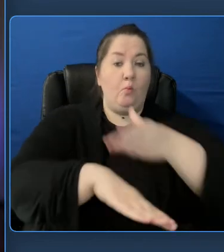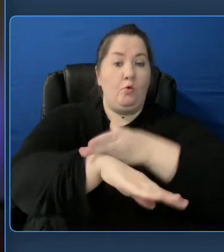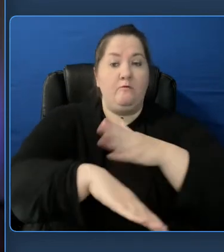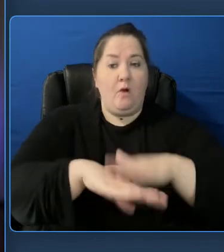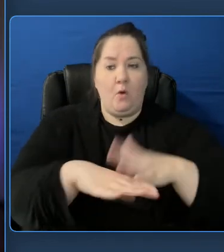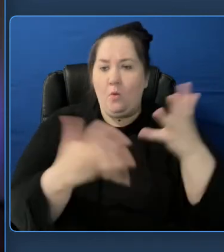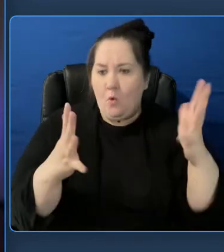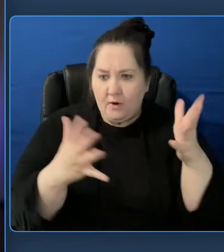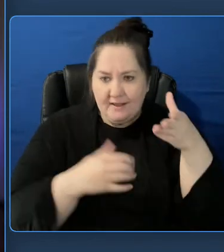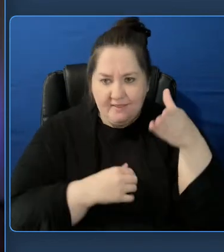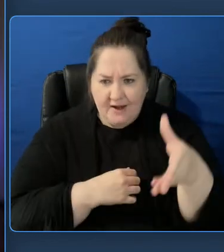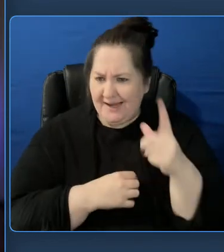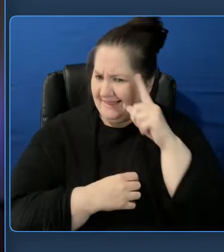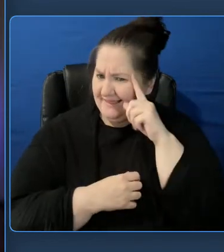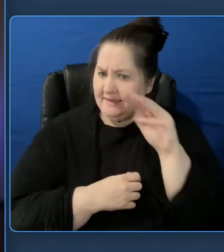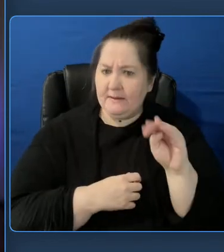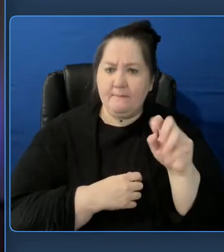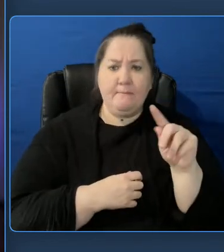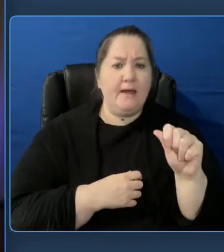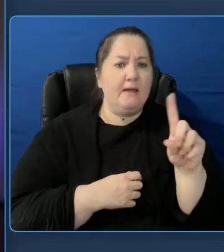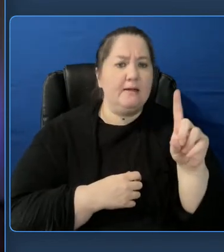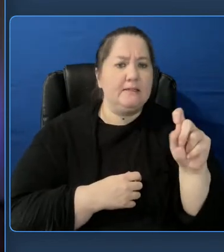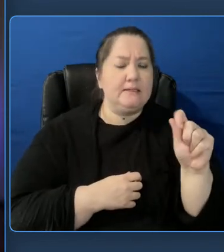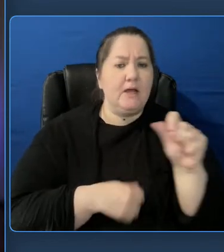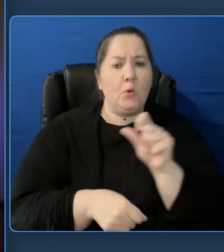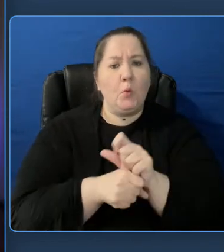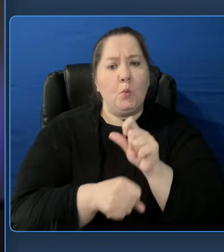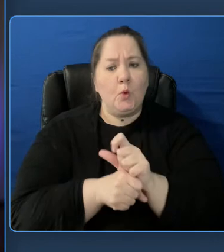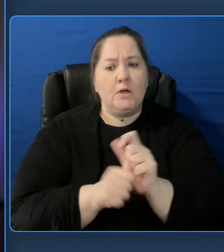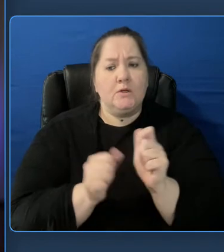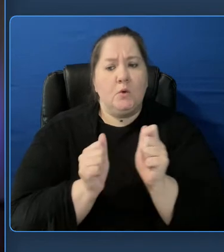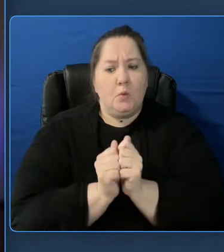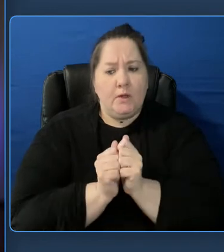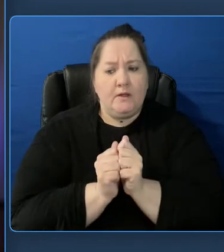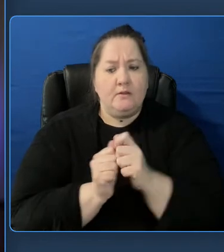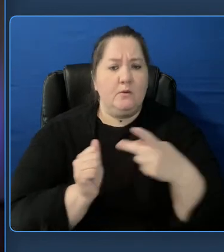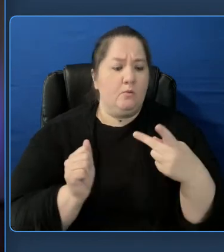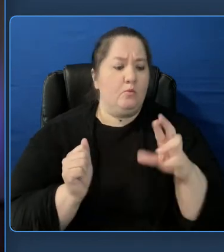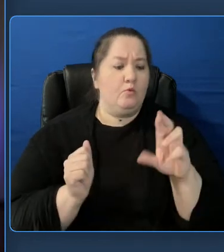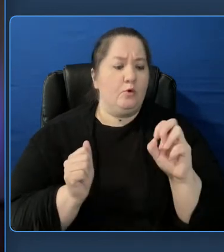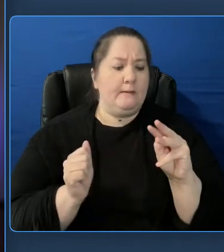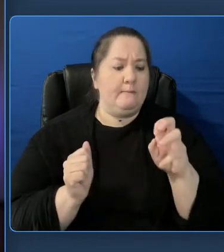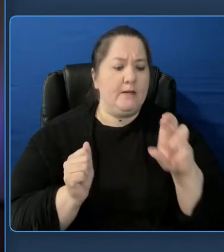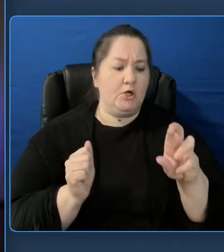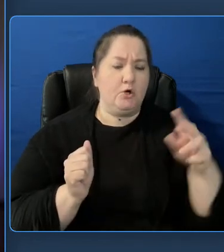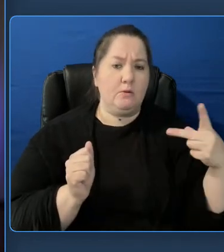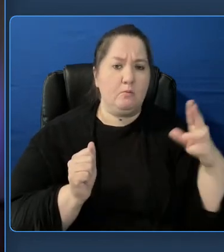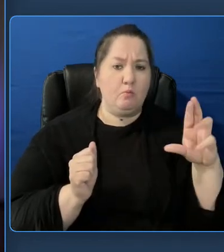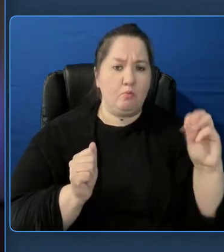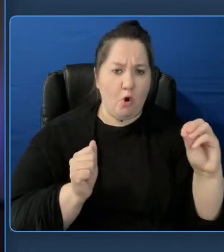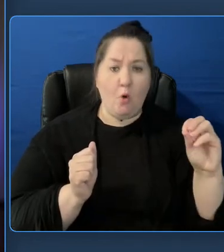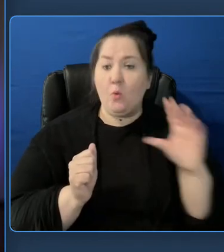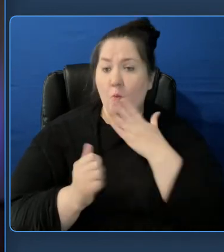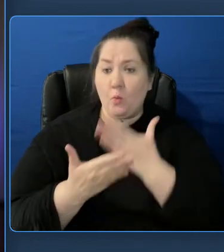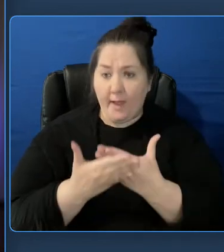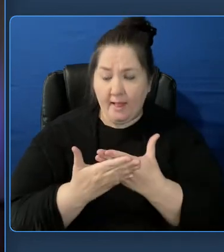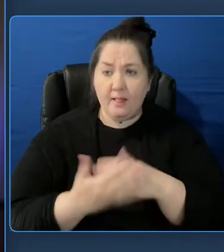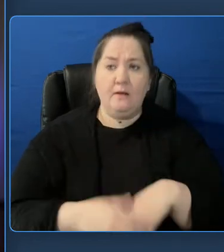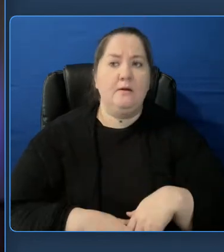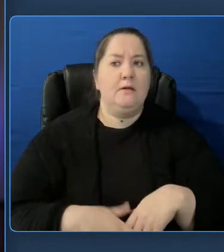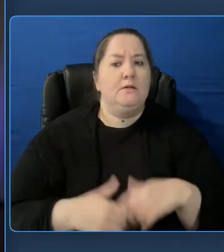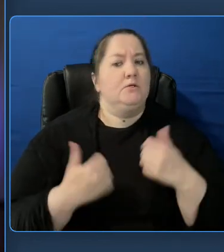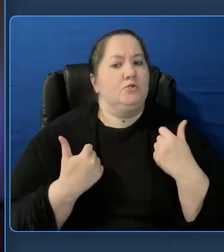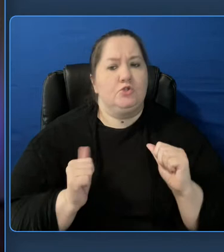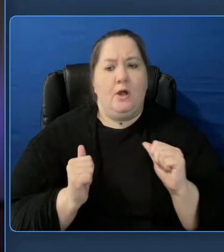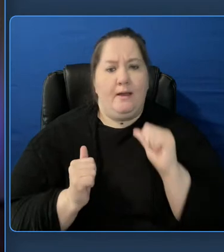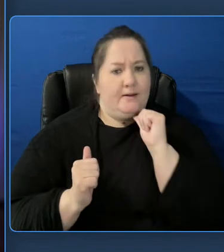upon what's already there, and I believe the metadata will work with Premiere Pro very well. So try not to get it